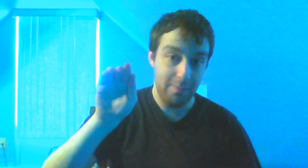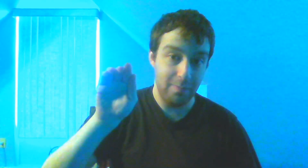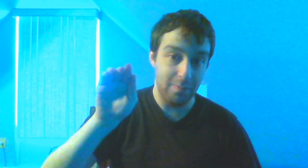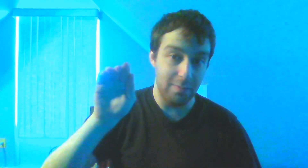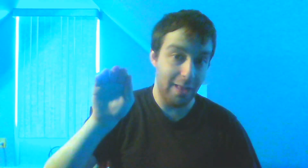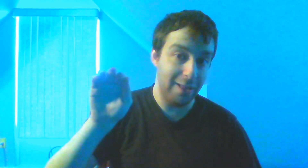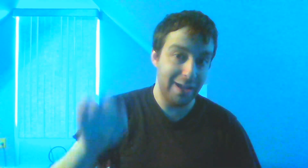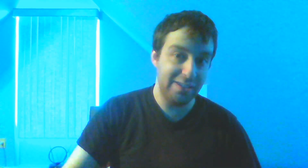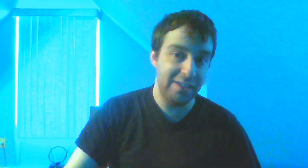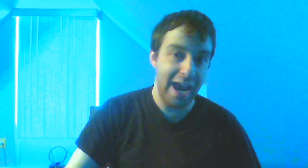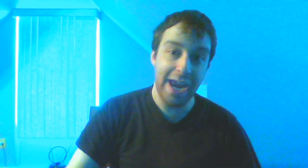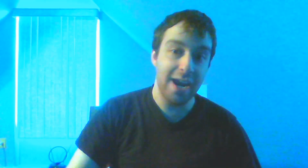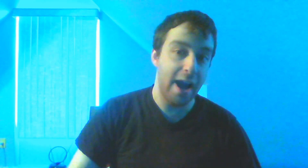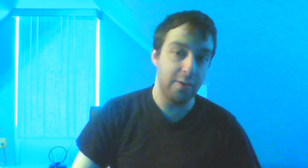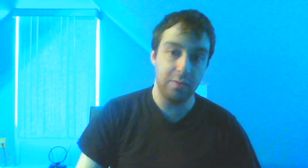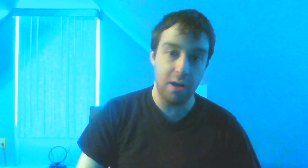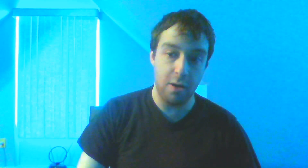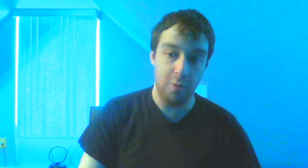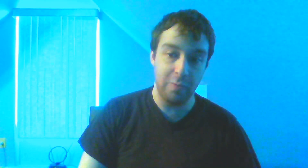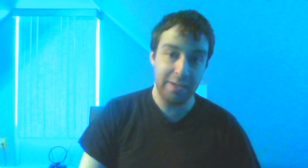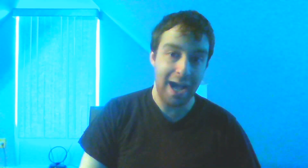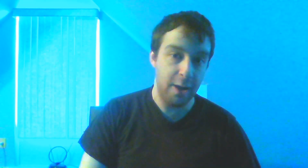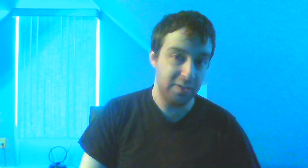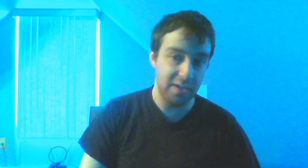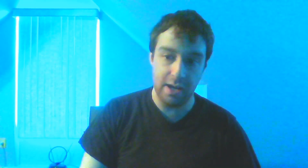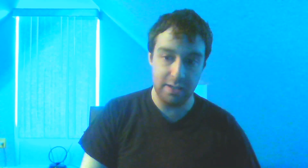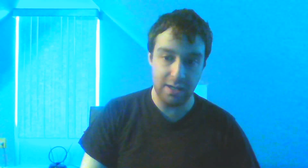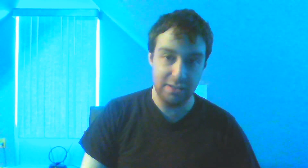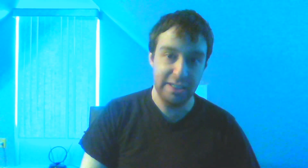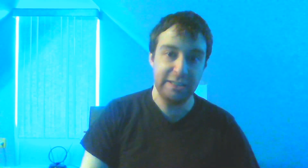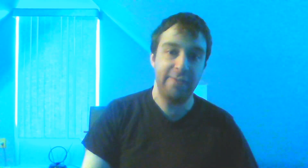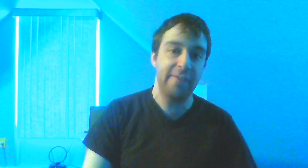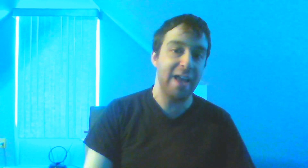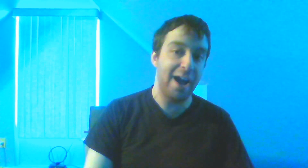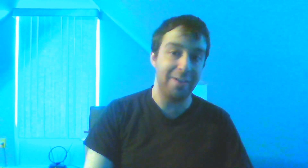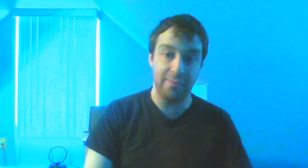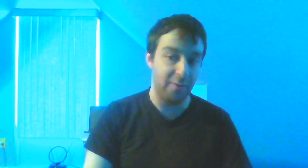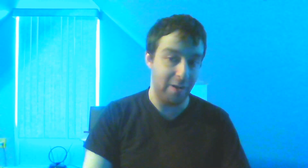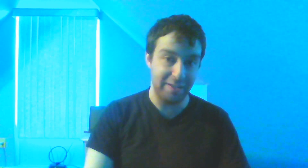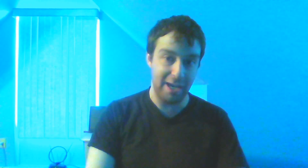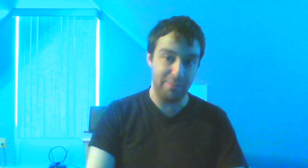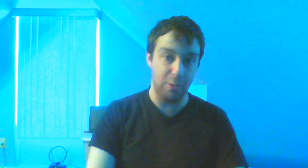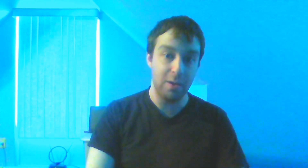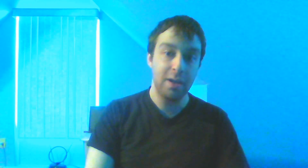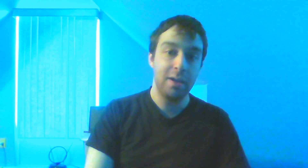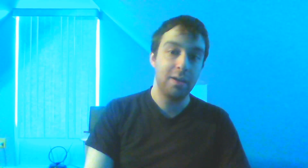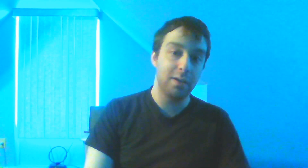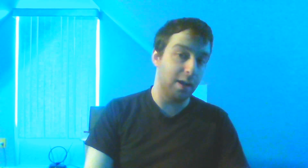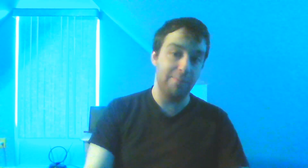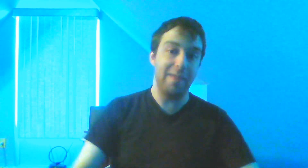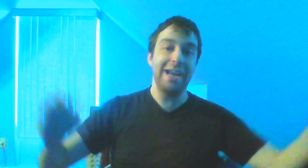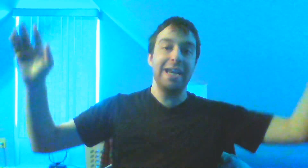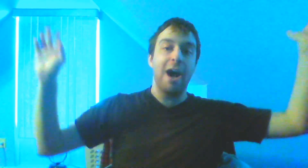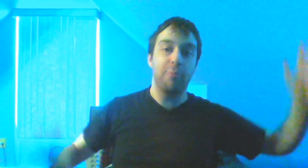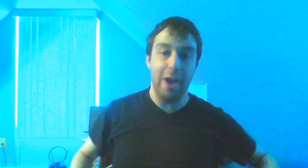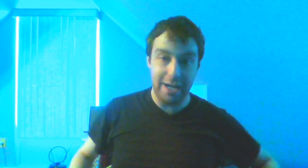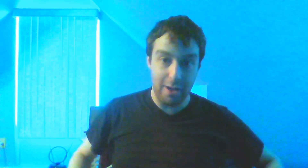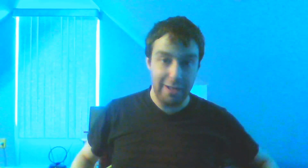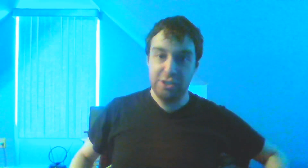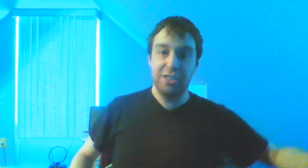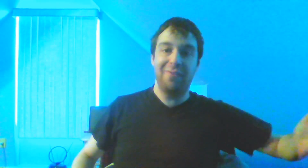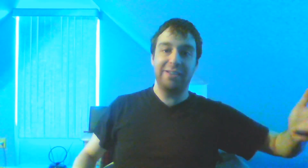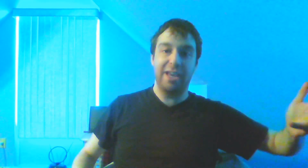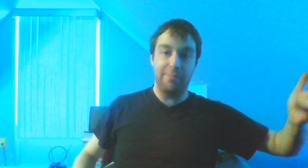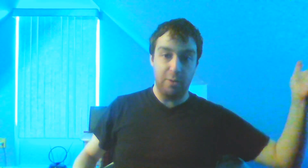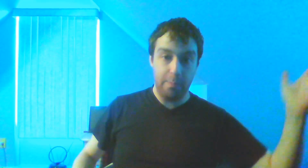now. Like, let's say, I don't know, there's a house on 65th Avenue, for an example. They need help right now.